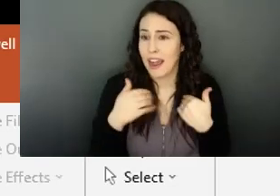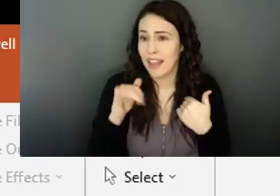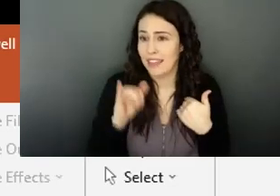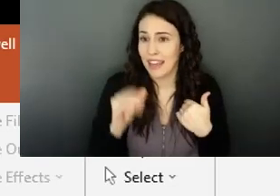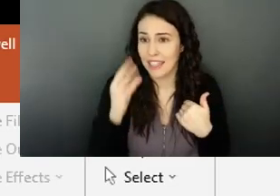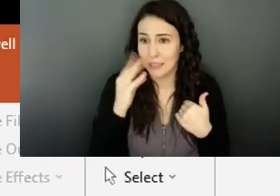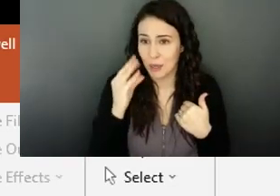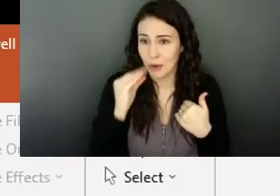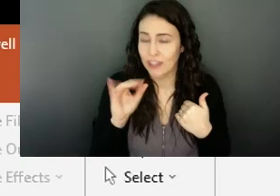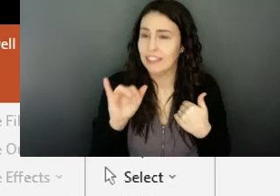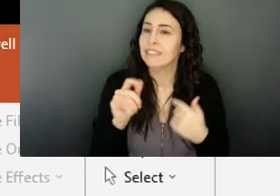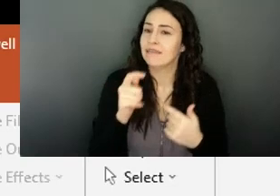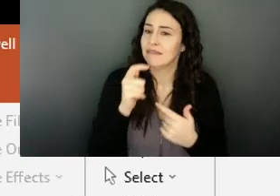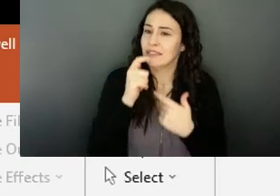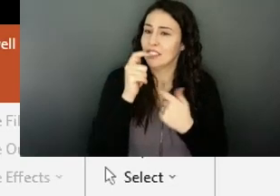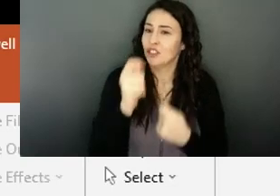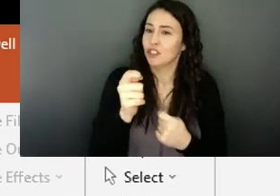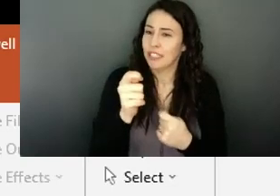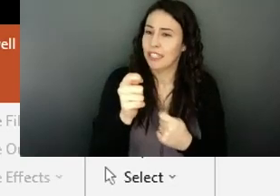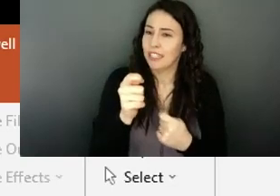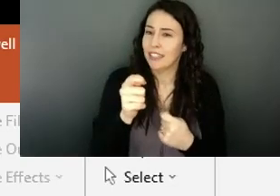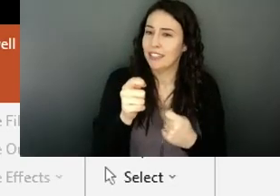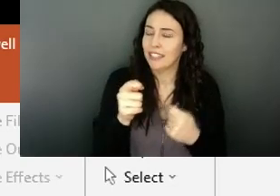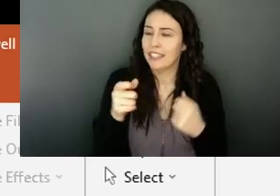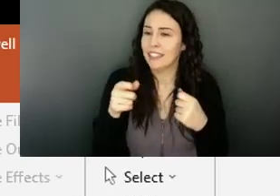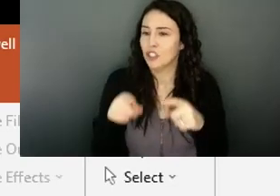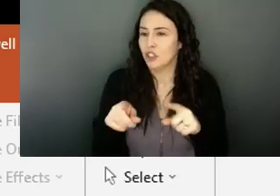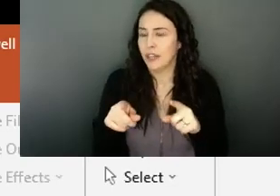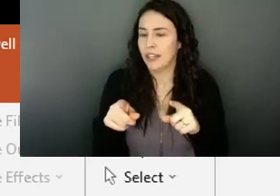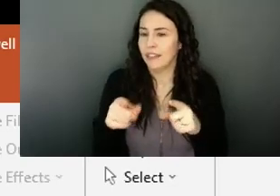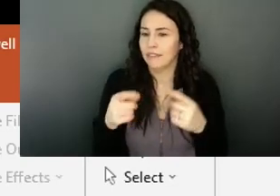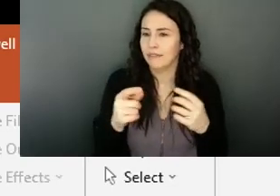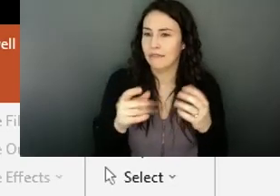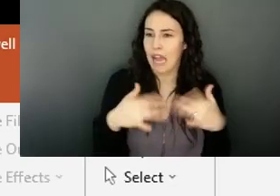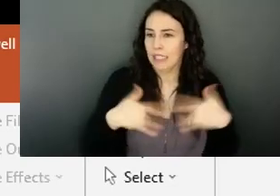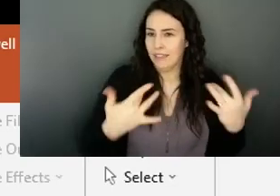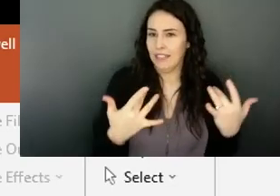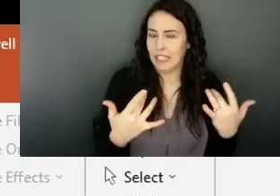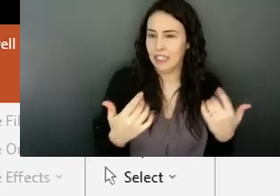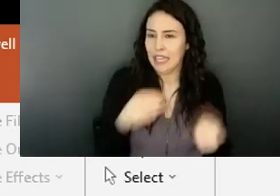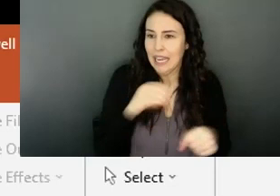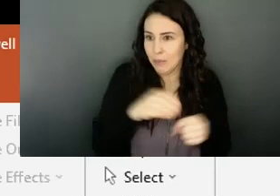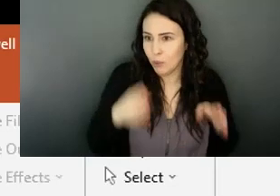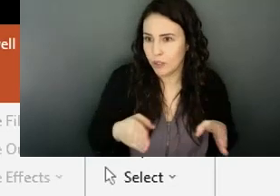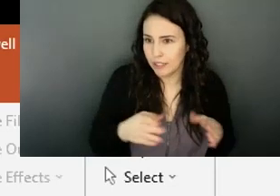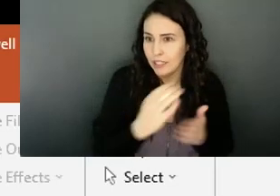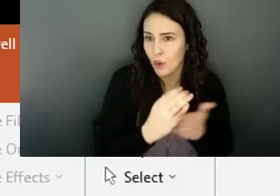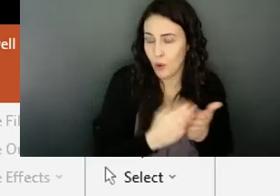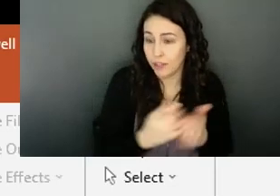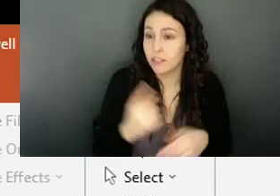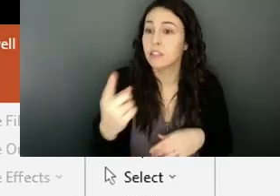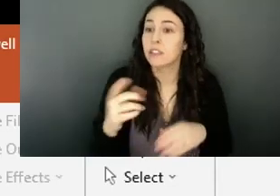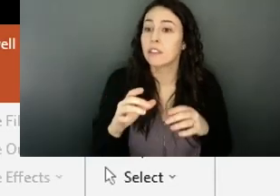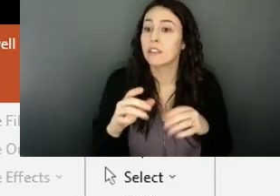very interesting. During an activity, and this was a live and in-person course, the student came up to